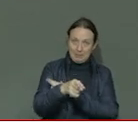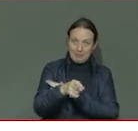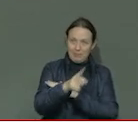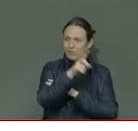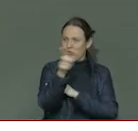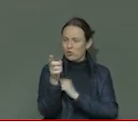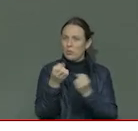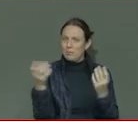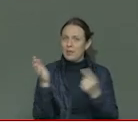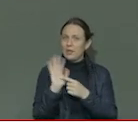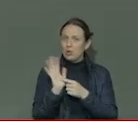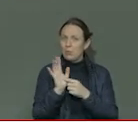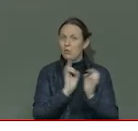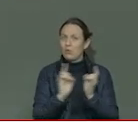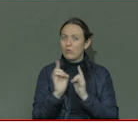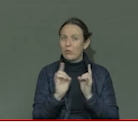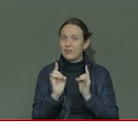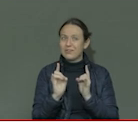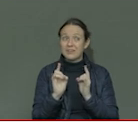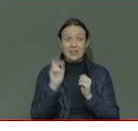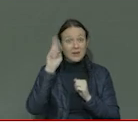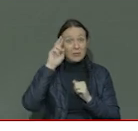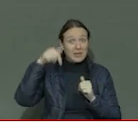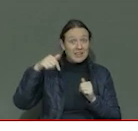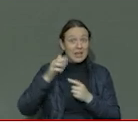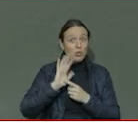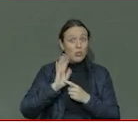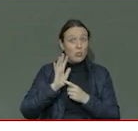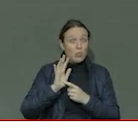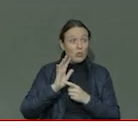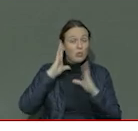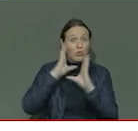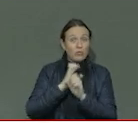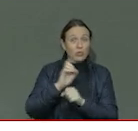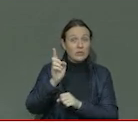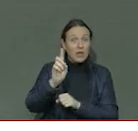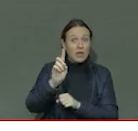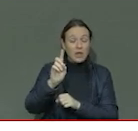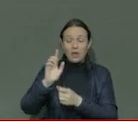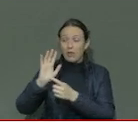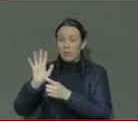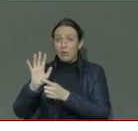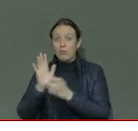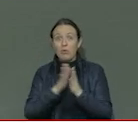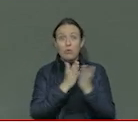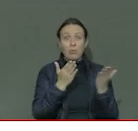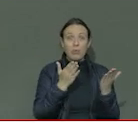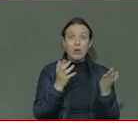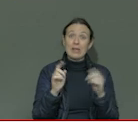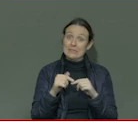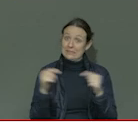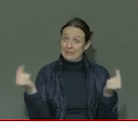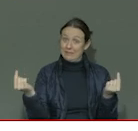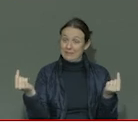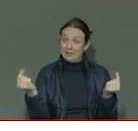movie. Guys, it is not film study. There are differences between the movie and the novel, and you